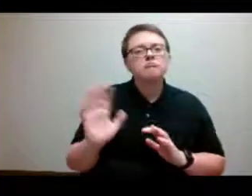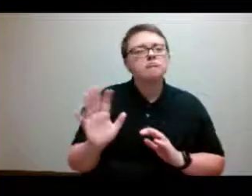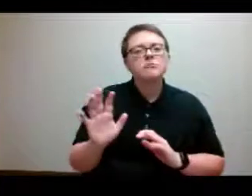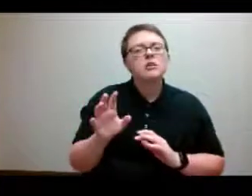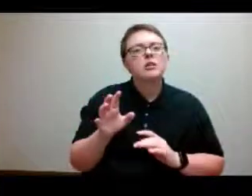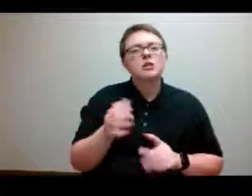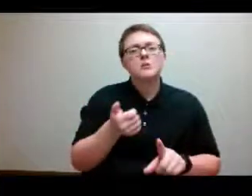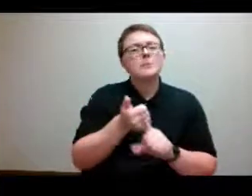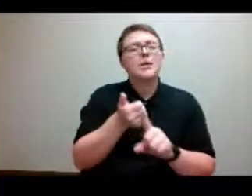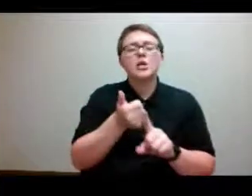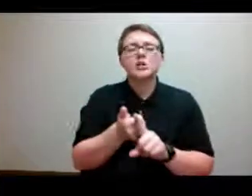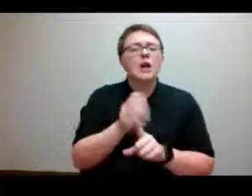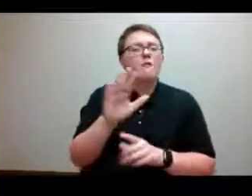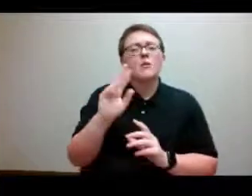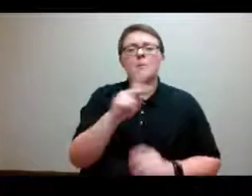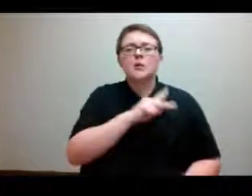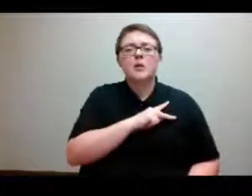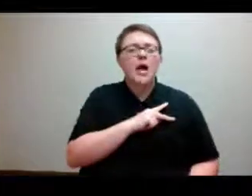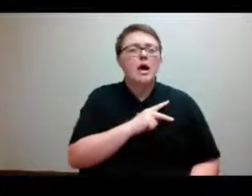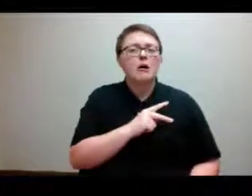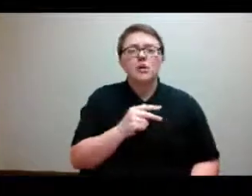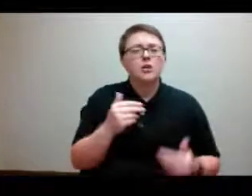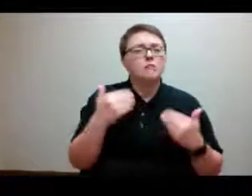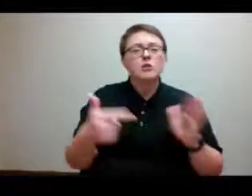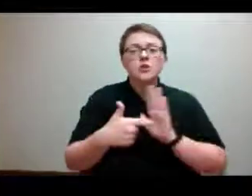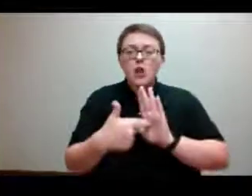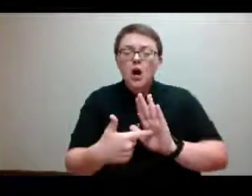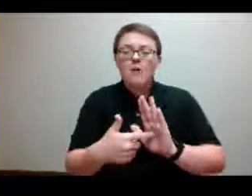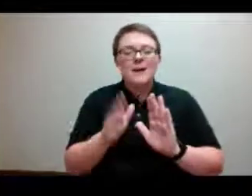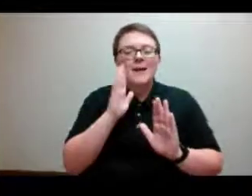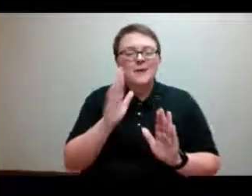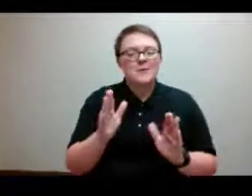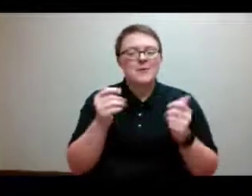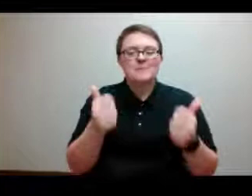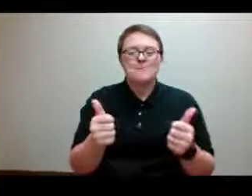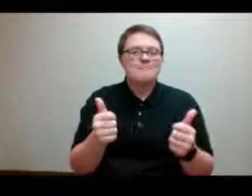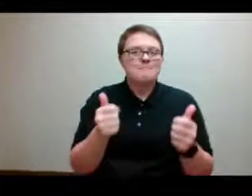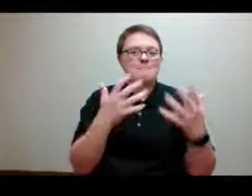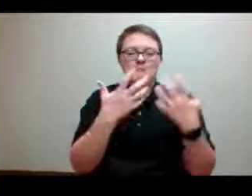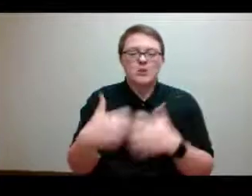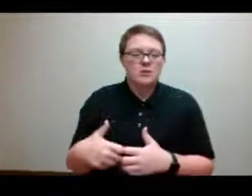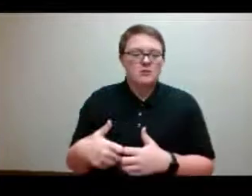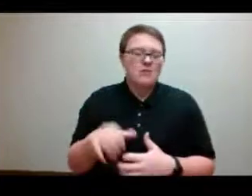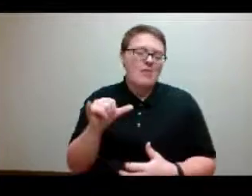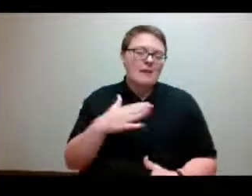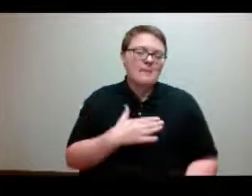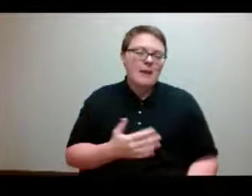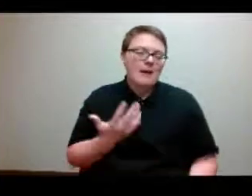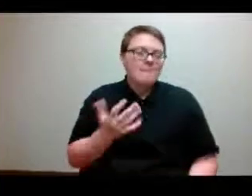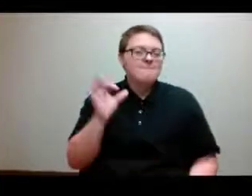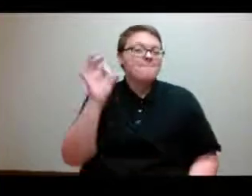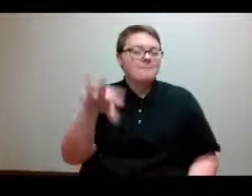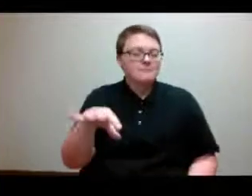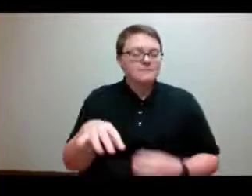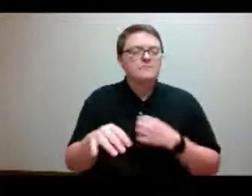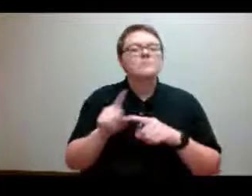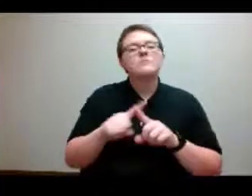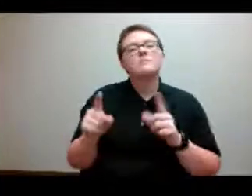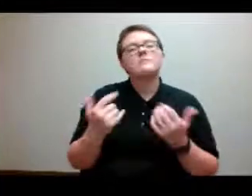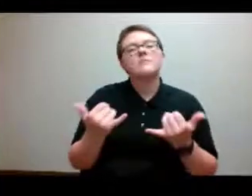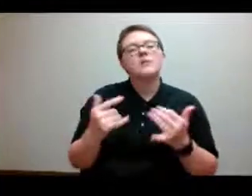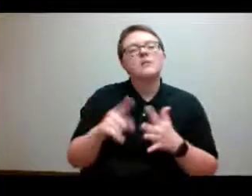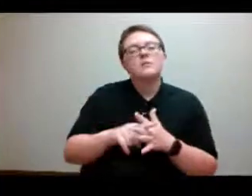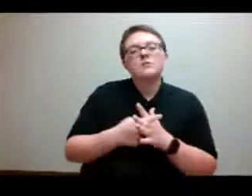it'll all be good. So that's my 2 cents on that. So let's start by talking about some of our new faculty